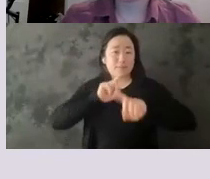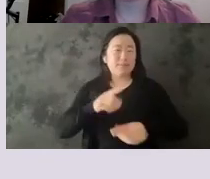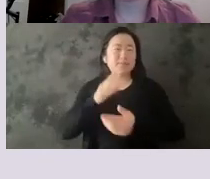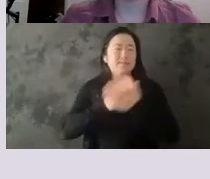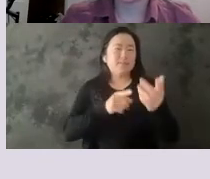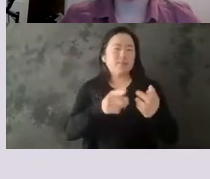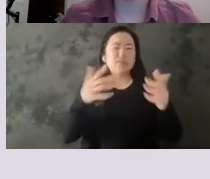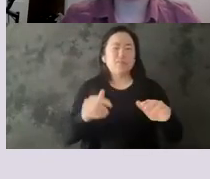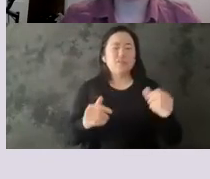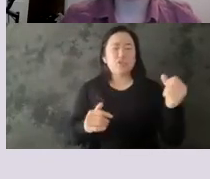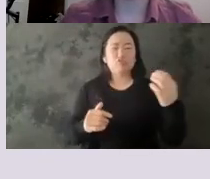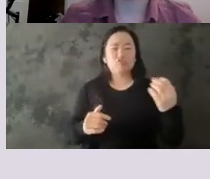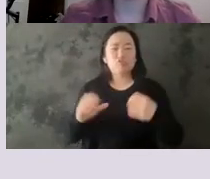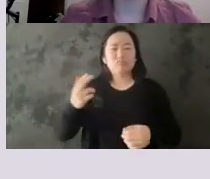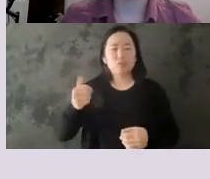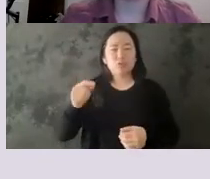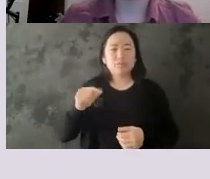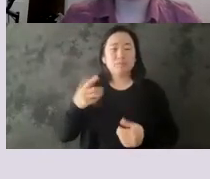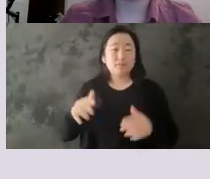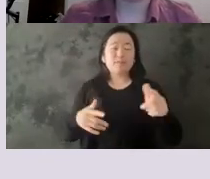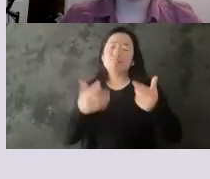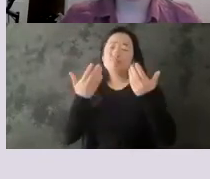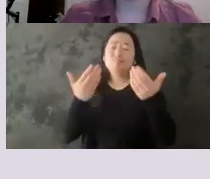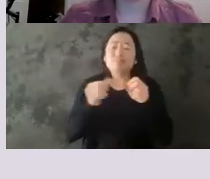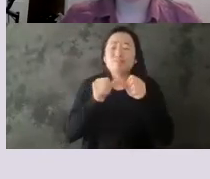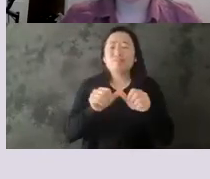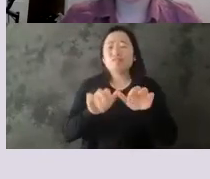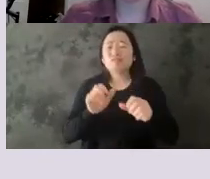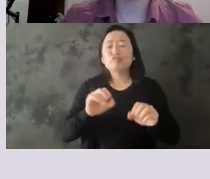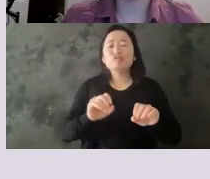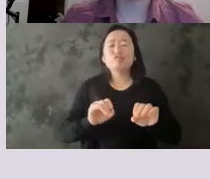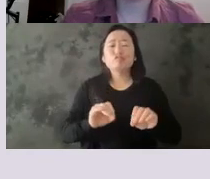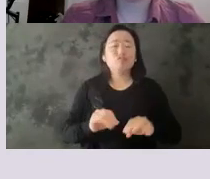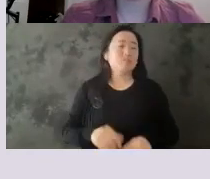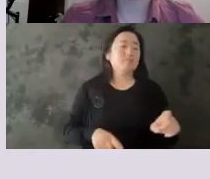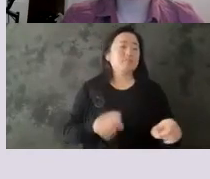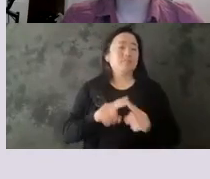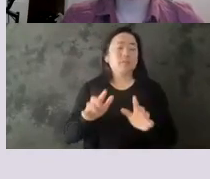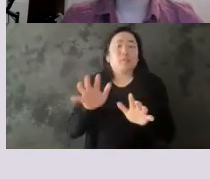shared some of these, and please continue to do so if you'd like. But the startle response,